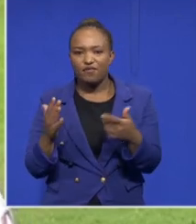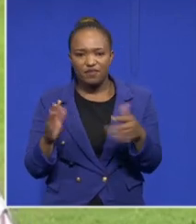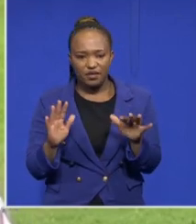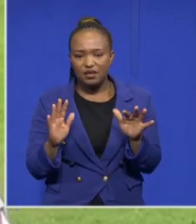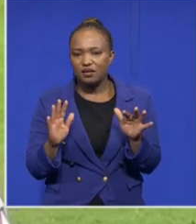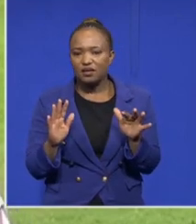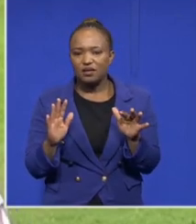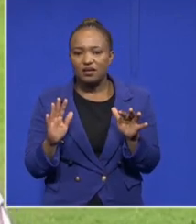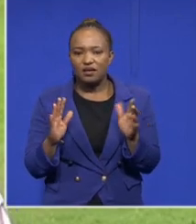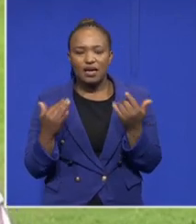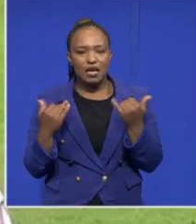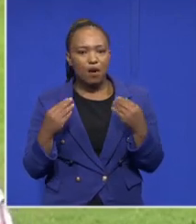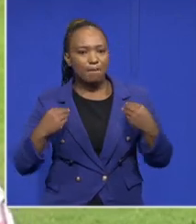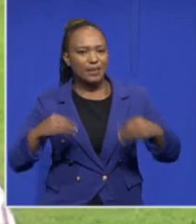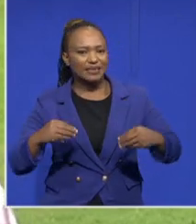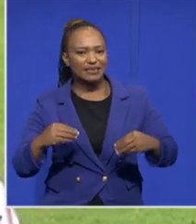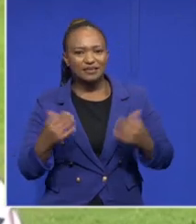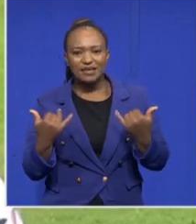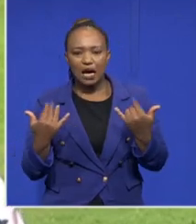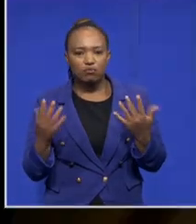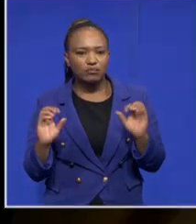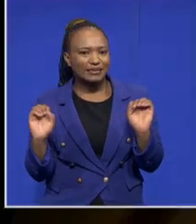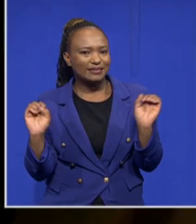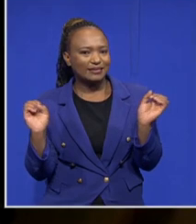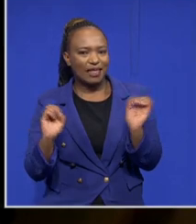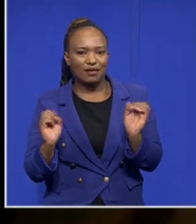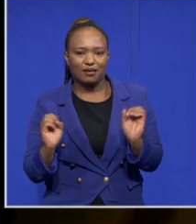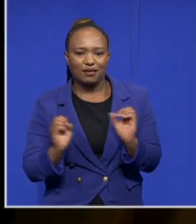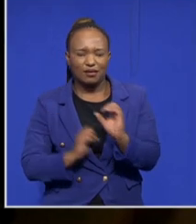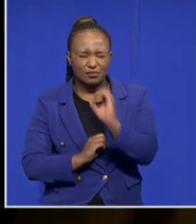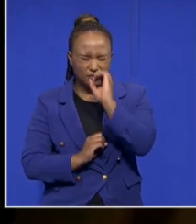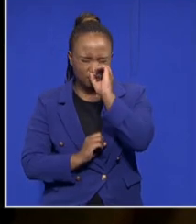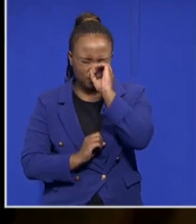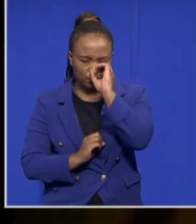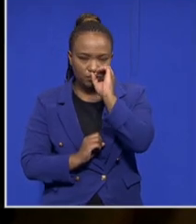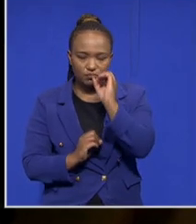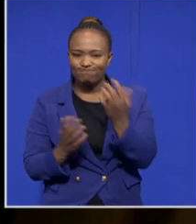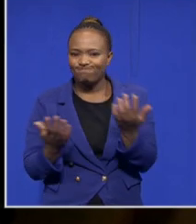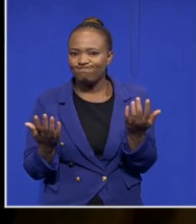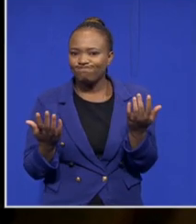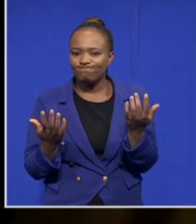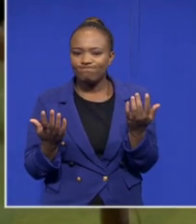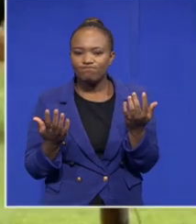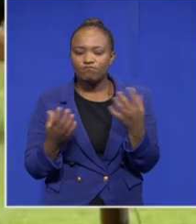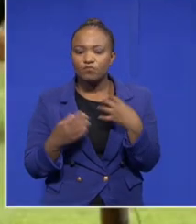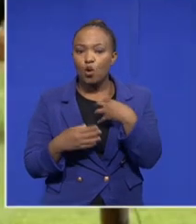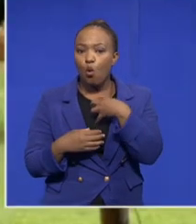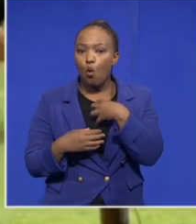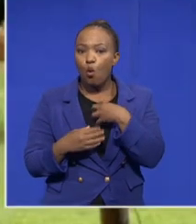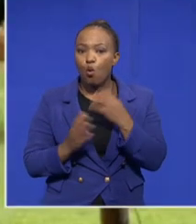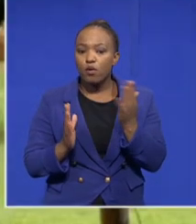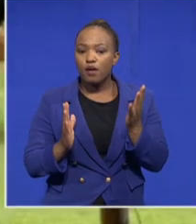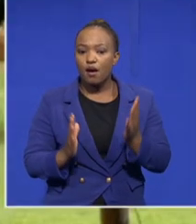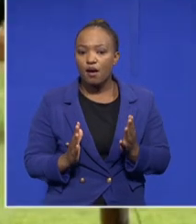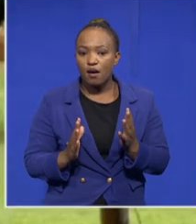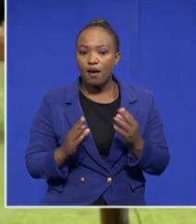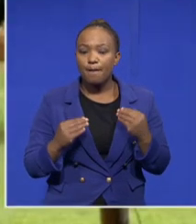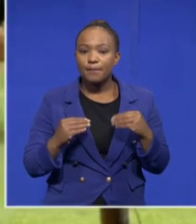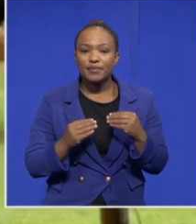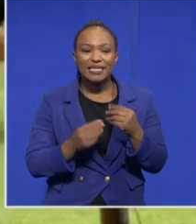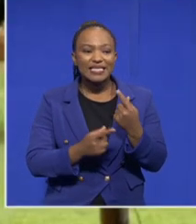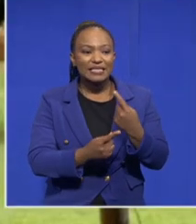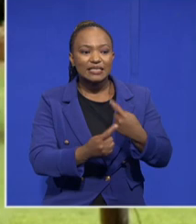is like in the zero. We're running in the red. The owner is busy selling this